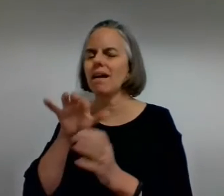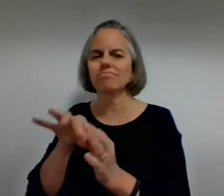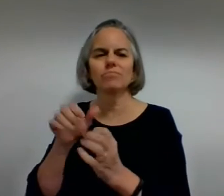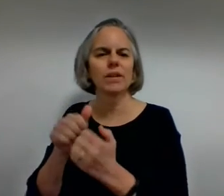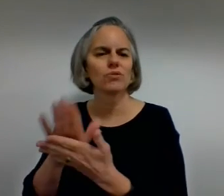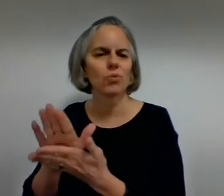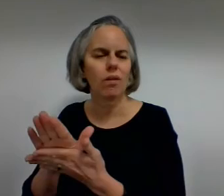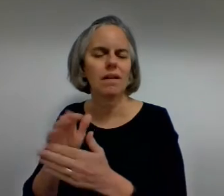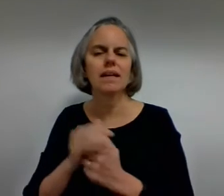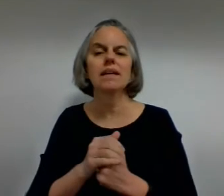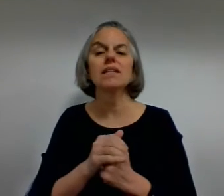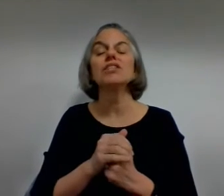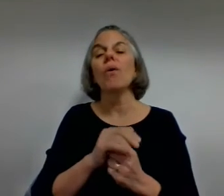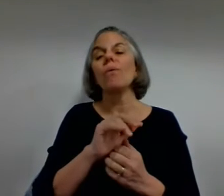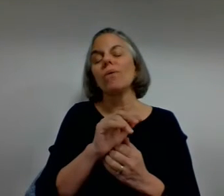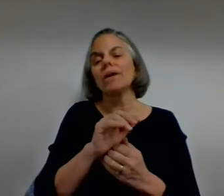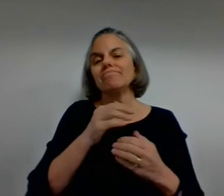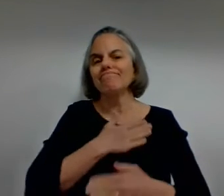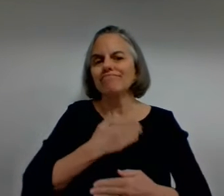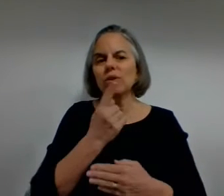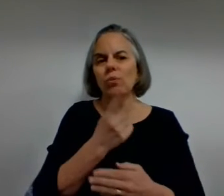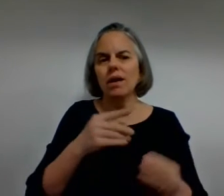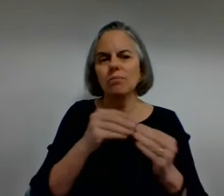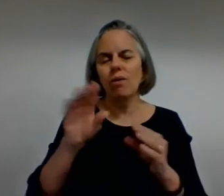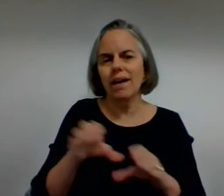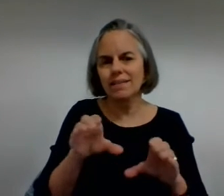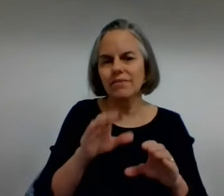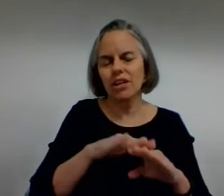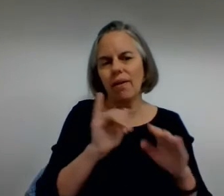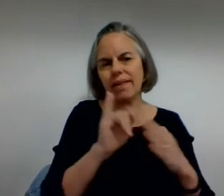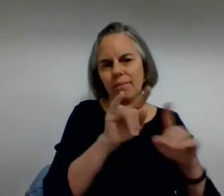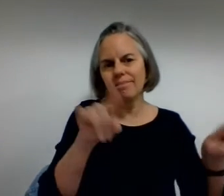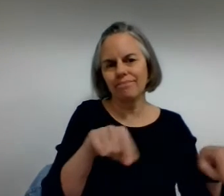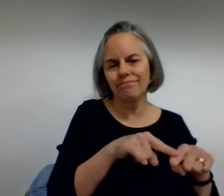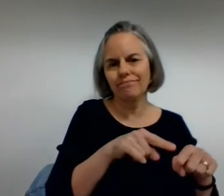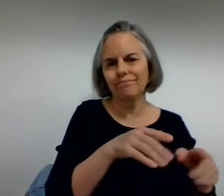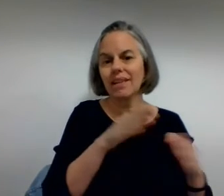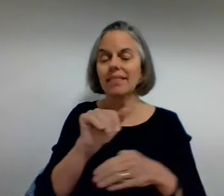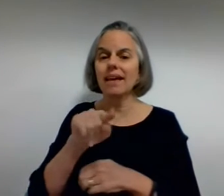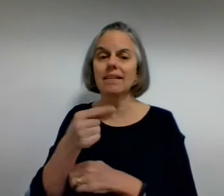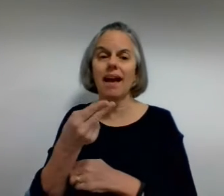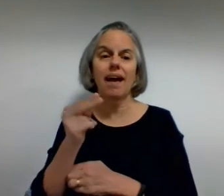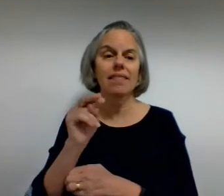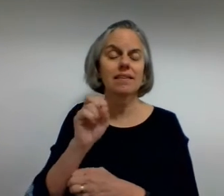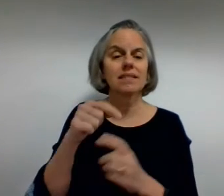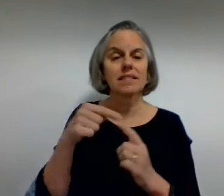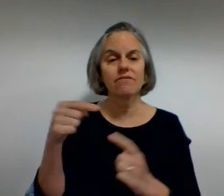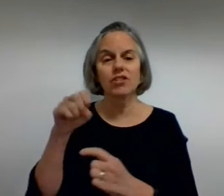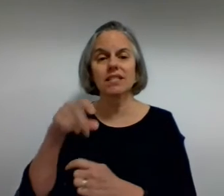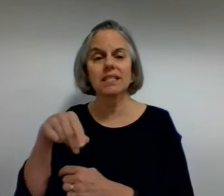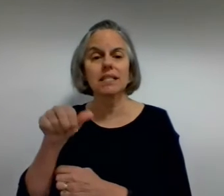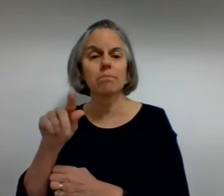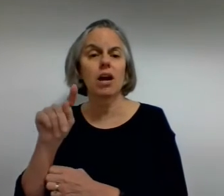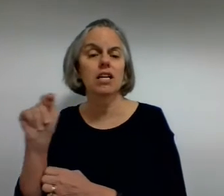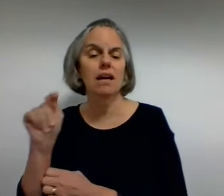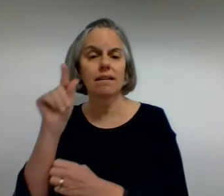choose one of those and enjoy one more activity. The next is the Athens versus Sparta government